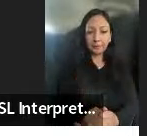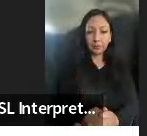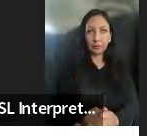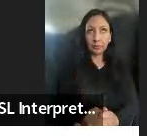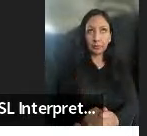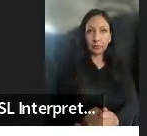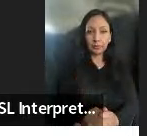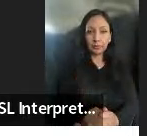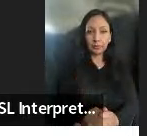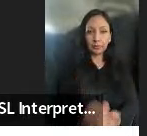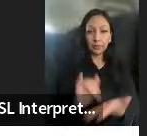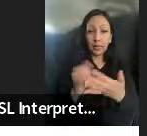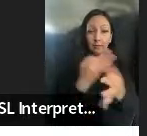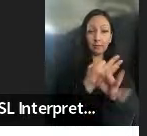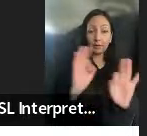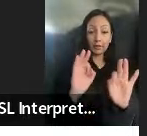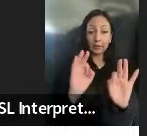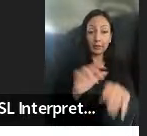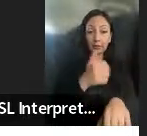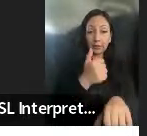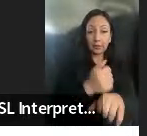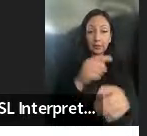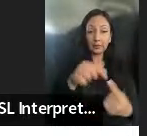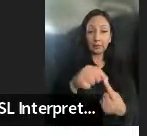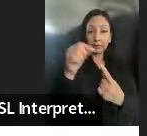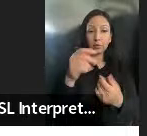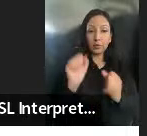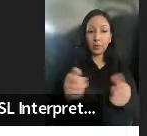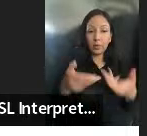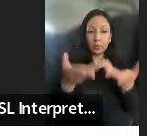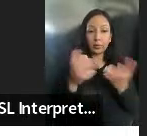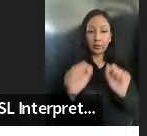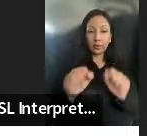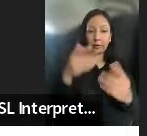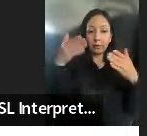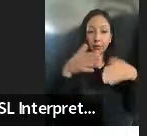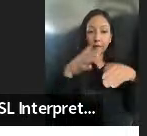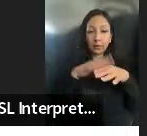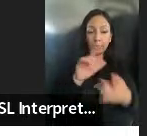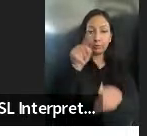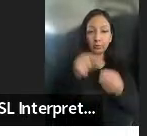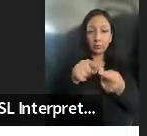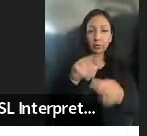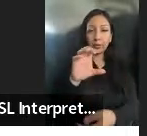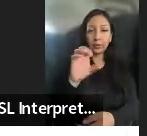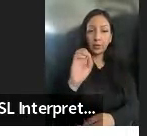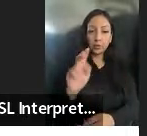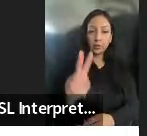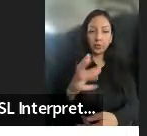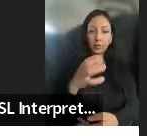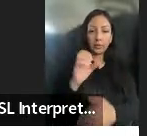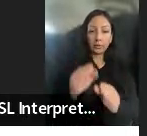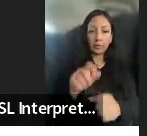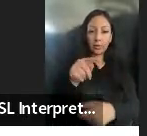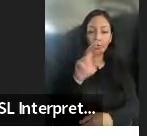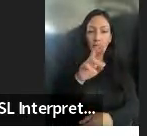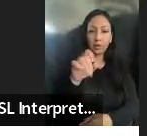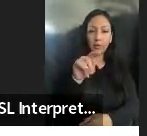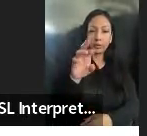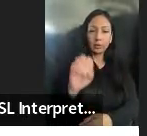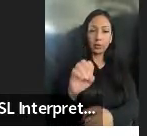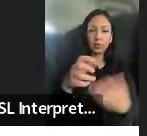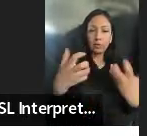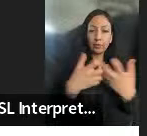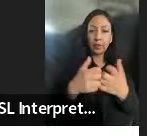This is a freestanding proposal, and it's really focused on supporting decarbonization and retrofitting work across our city's existing